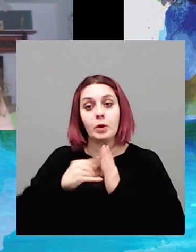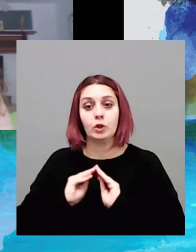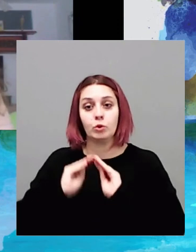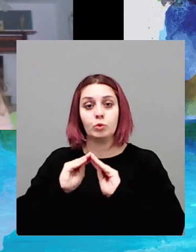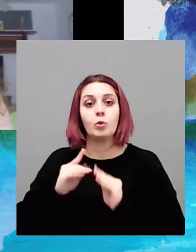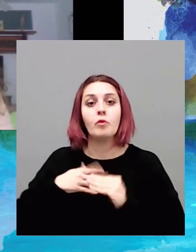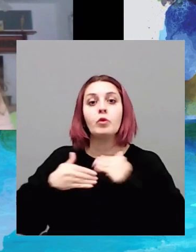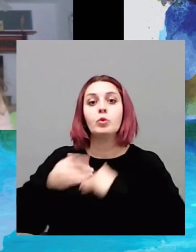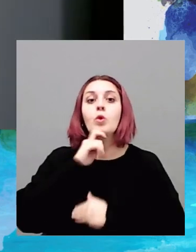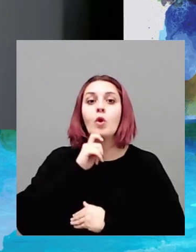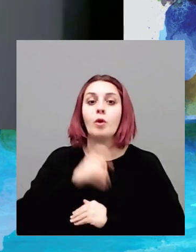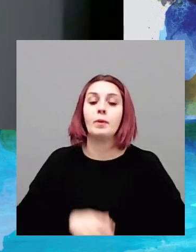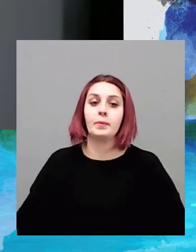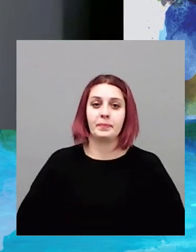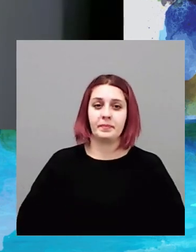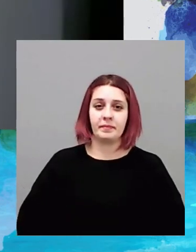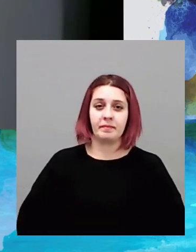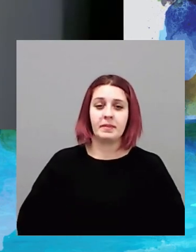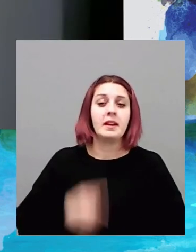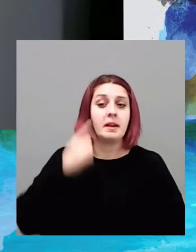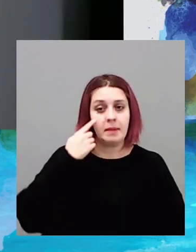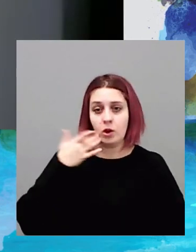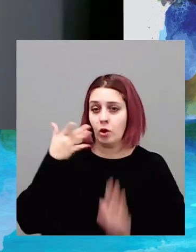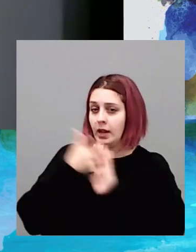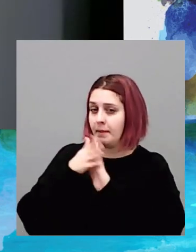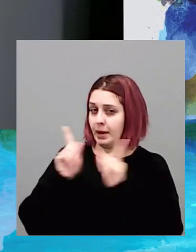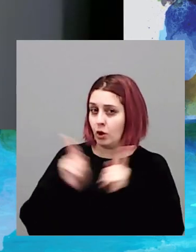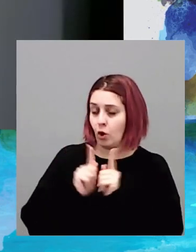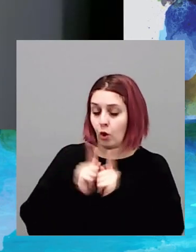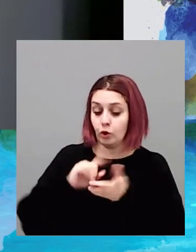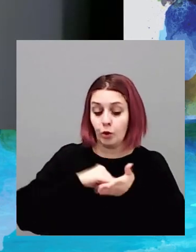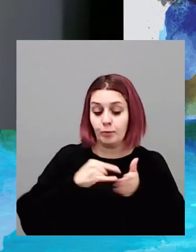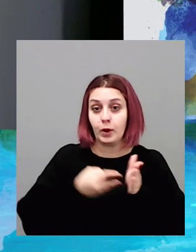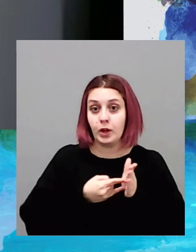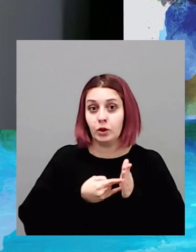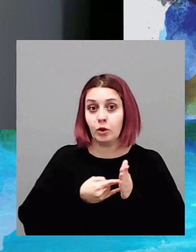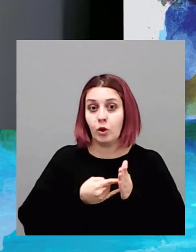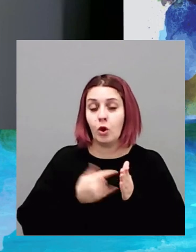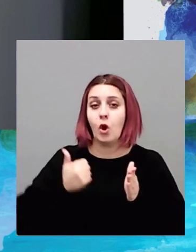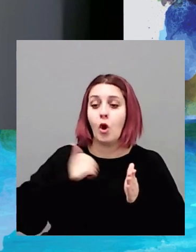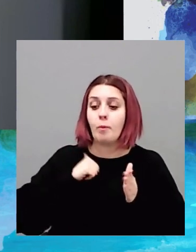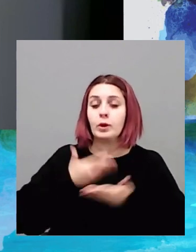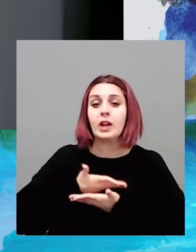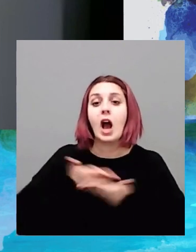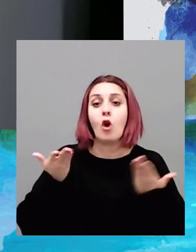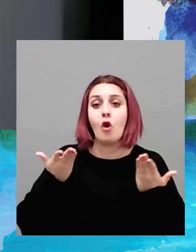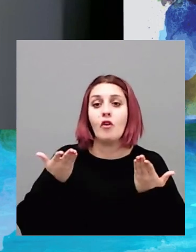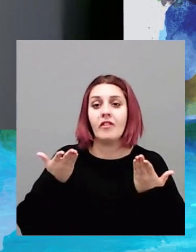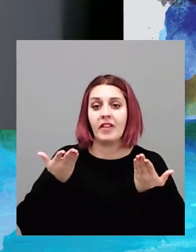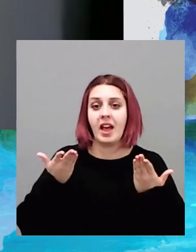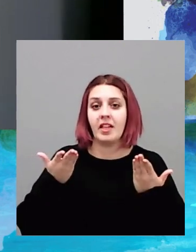We're going to give the floor to Maria Luisa. How do you see this project in the future?